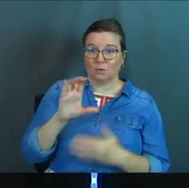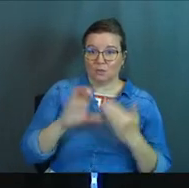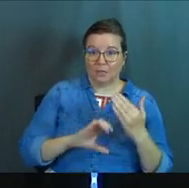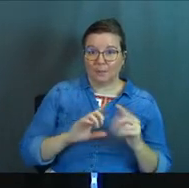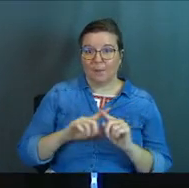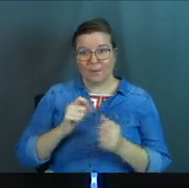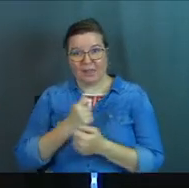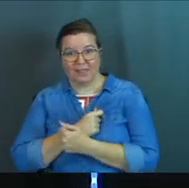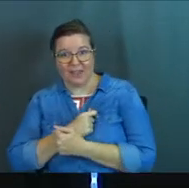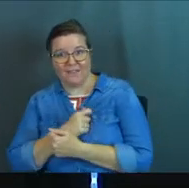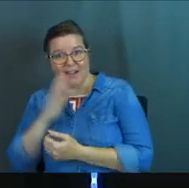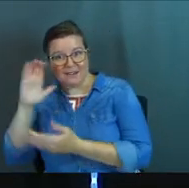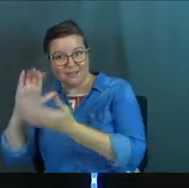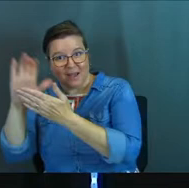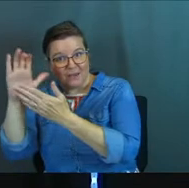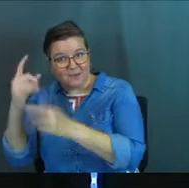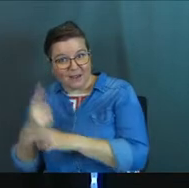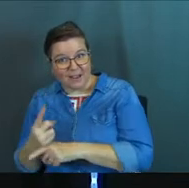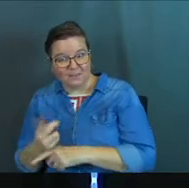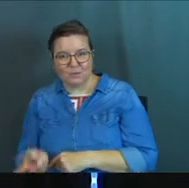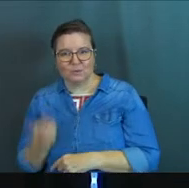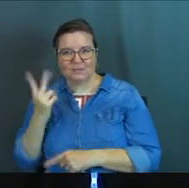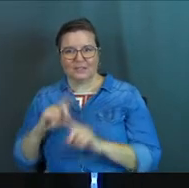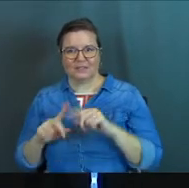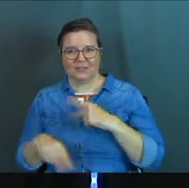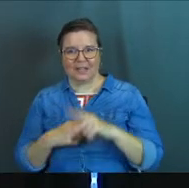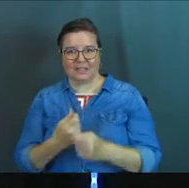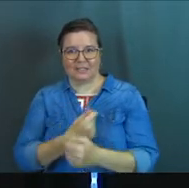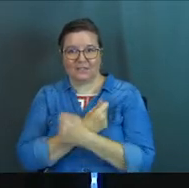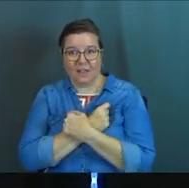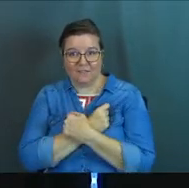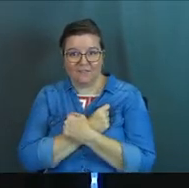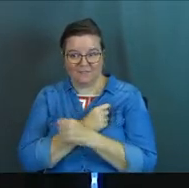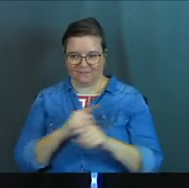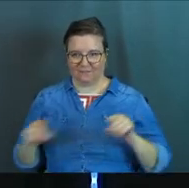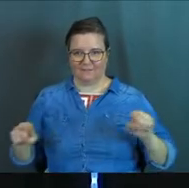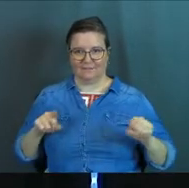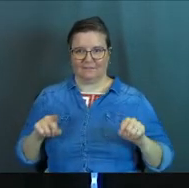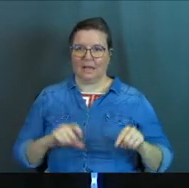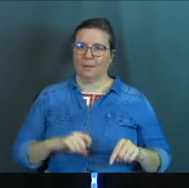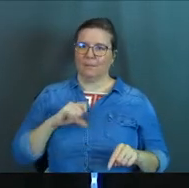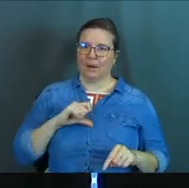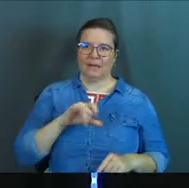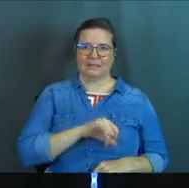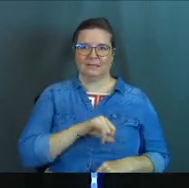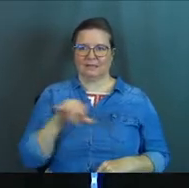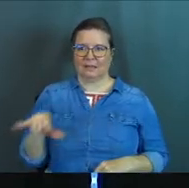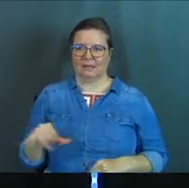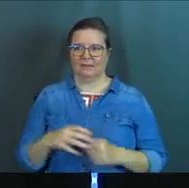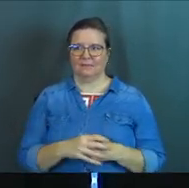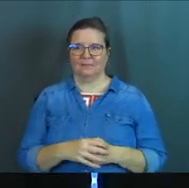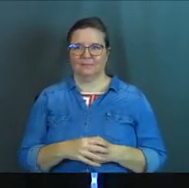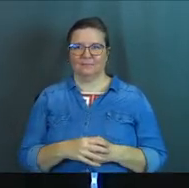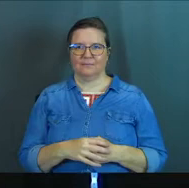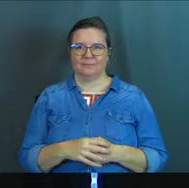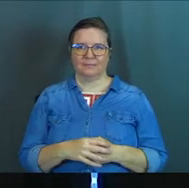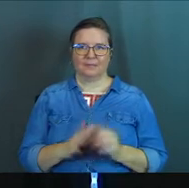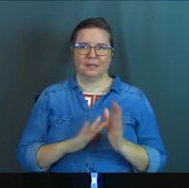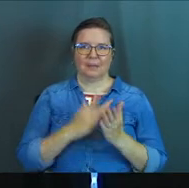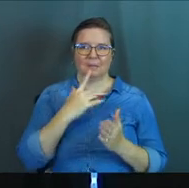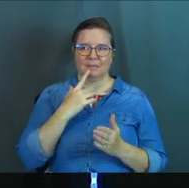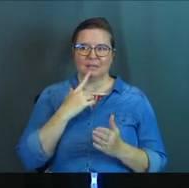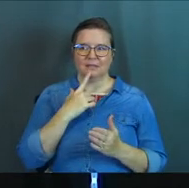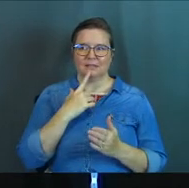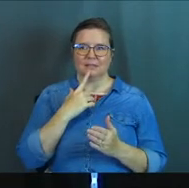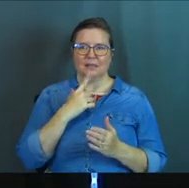right? So it's two different kinds of loves. Pride is the same way. The Bible says pride